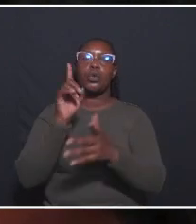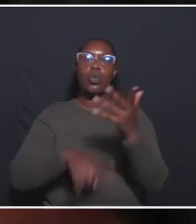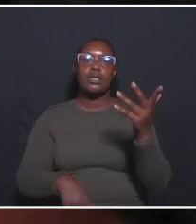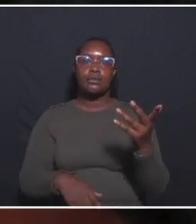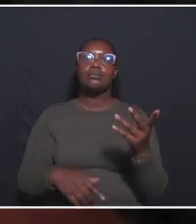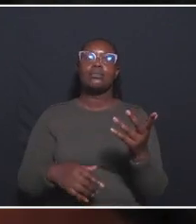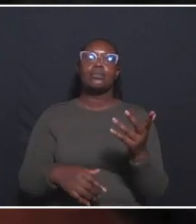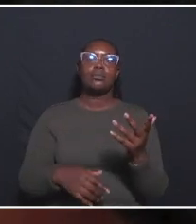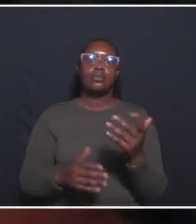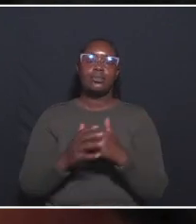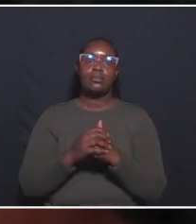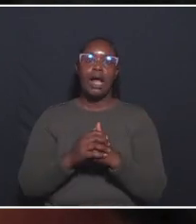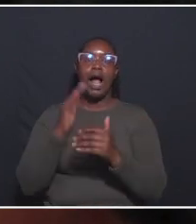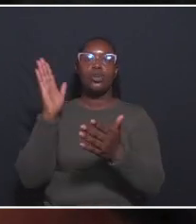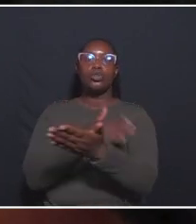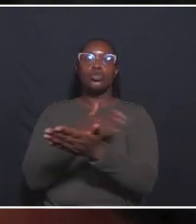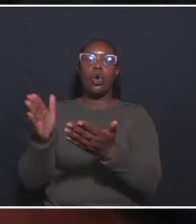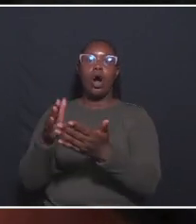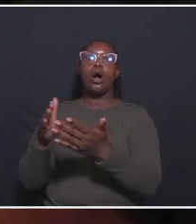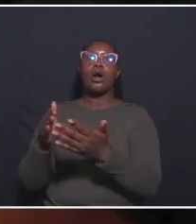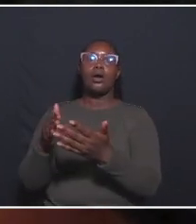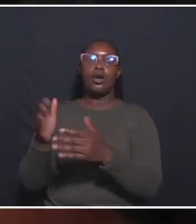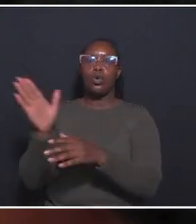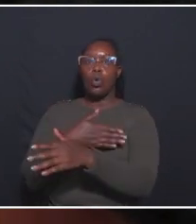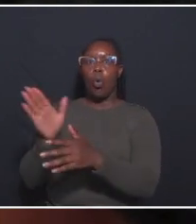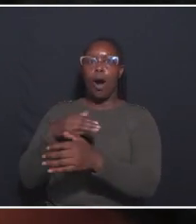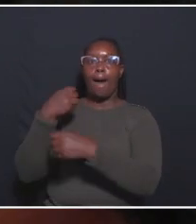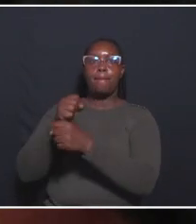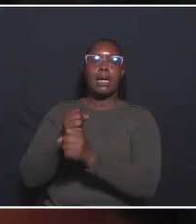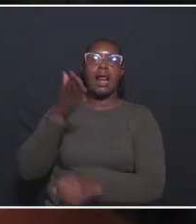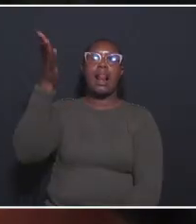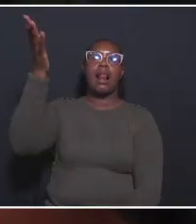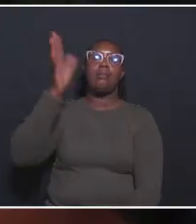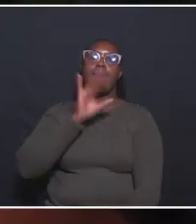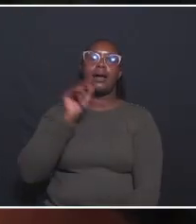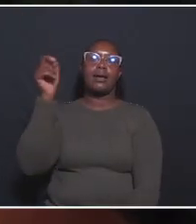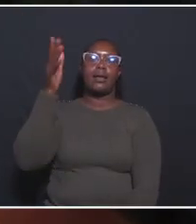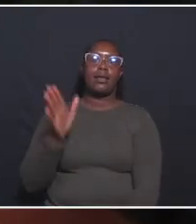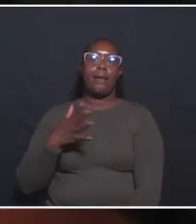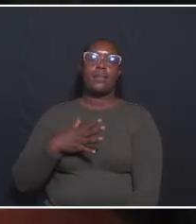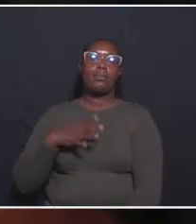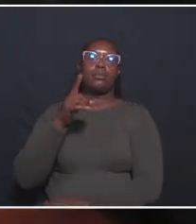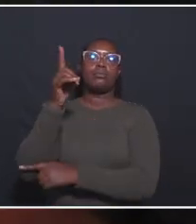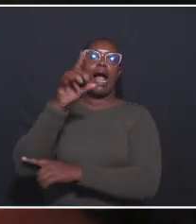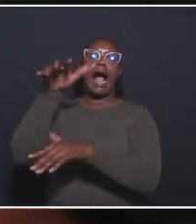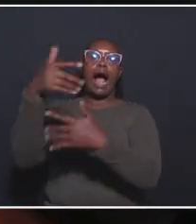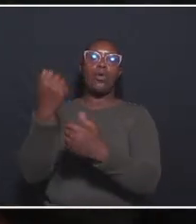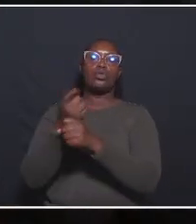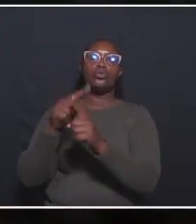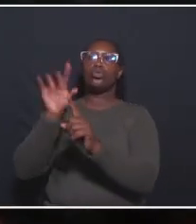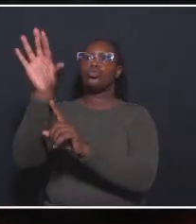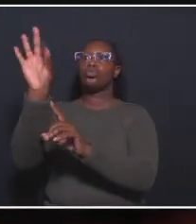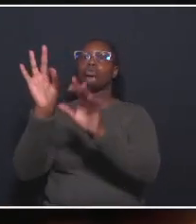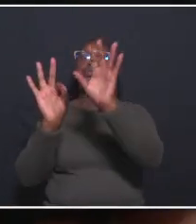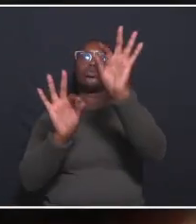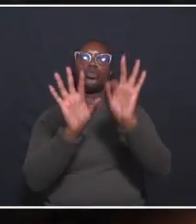song specific for the film, but already made songs that are out there by our Kenyan artists. So how did you go about choosing that you're